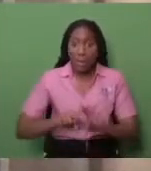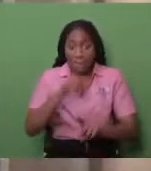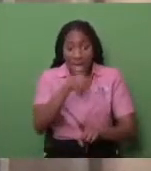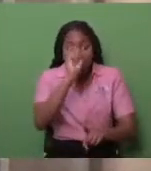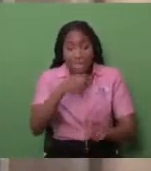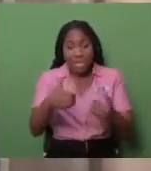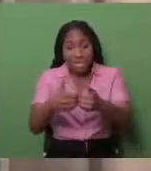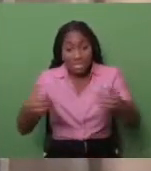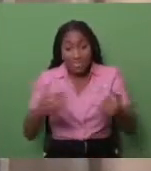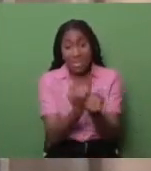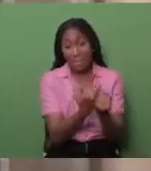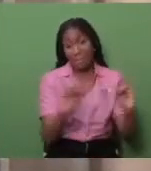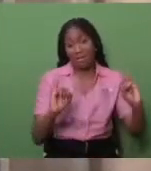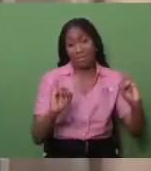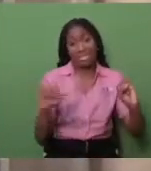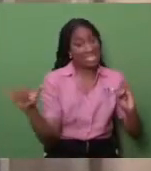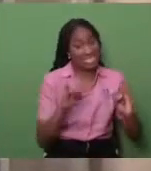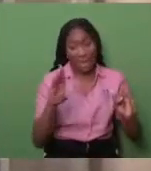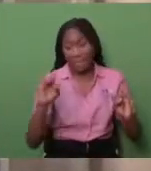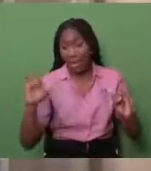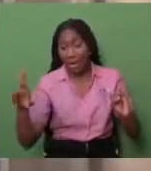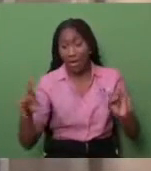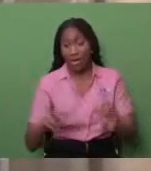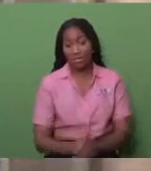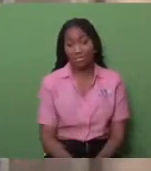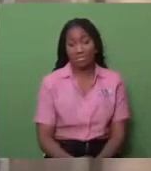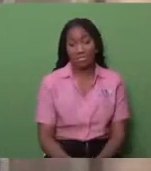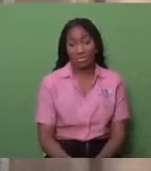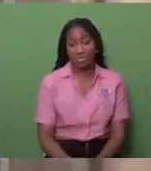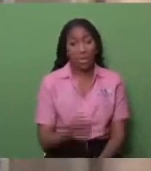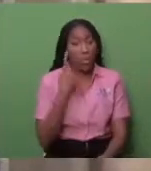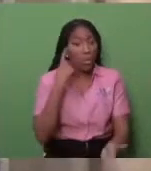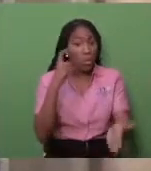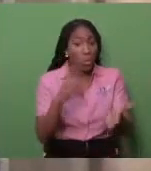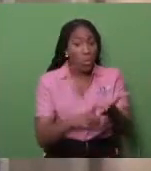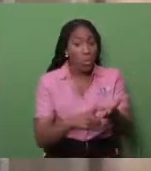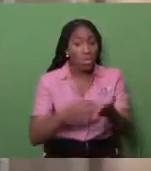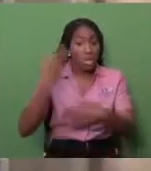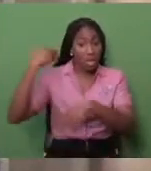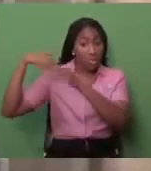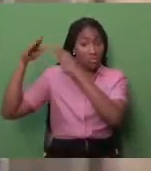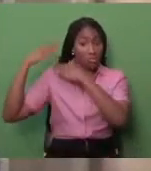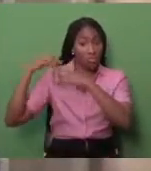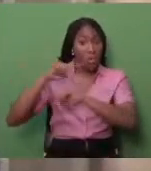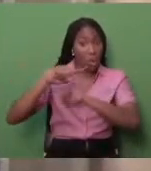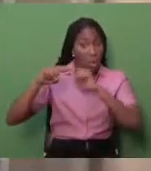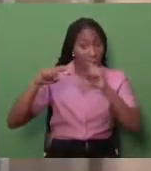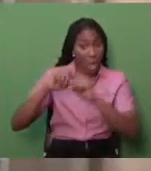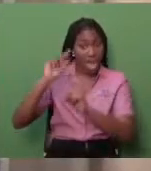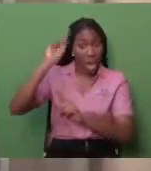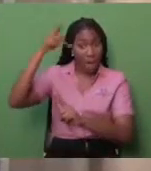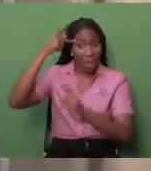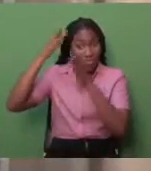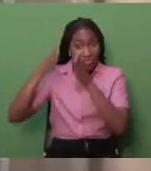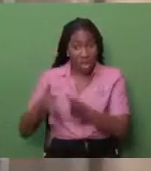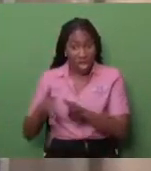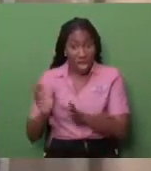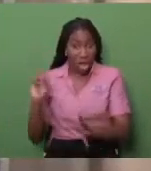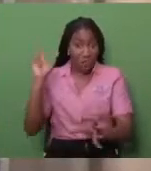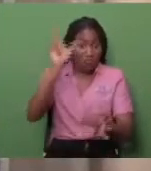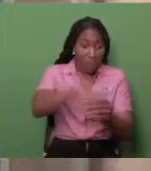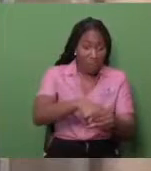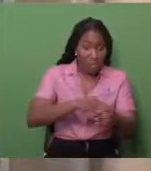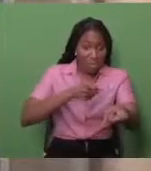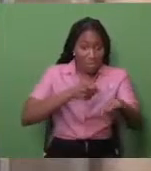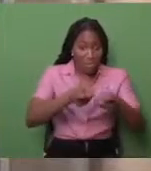as it is with the BIR. We have seen when there is political interference in independent institutions, they